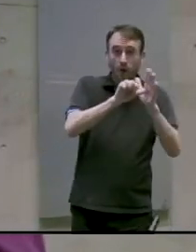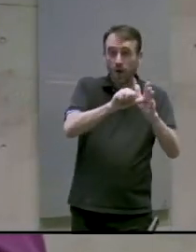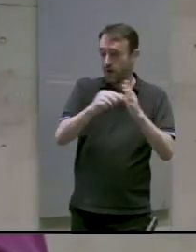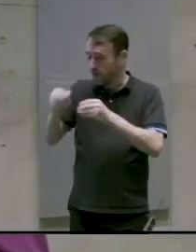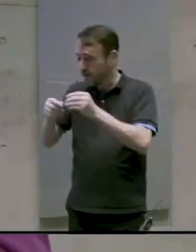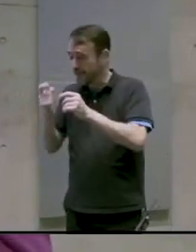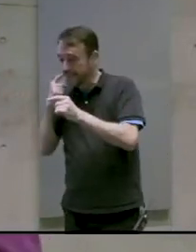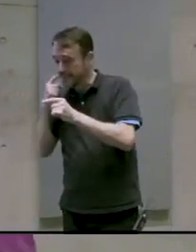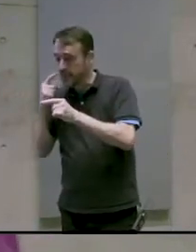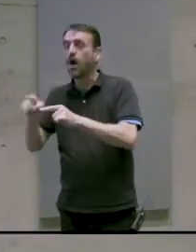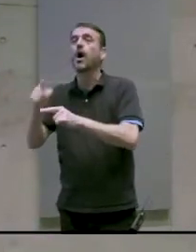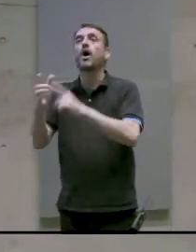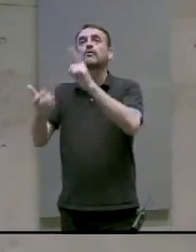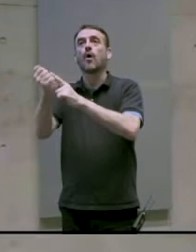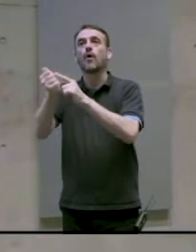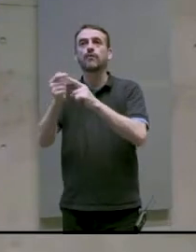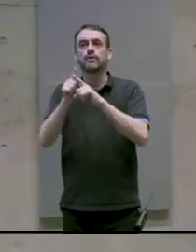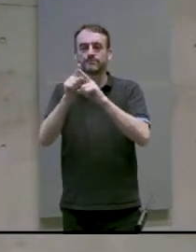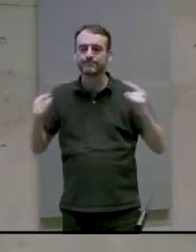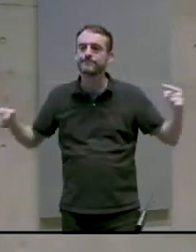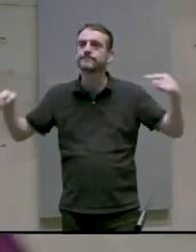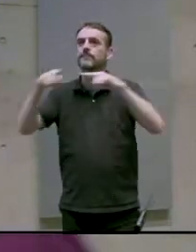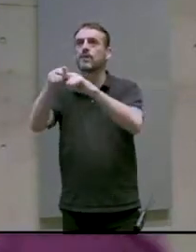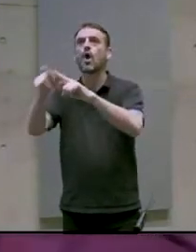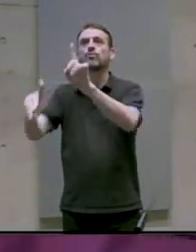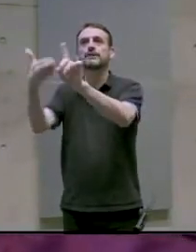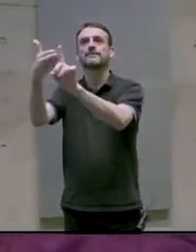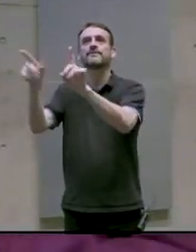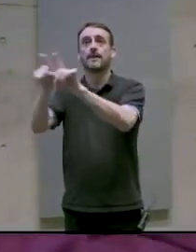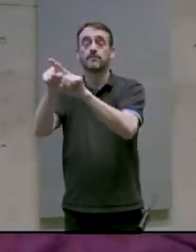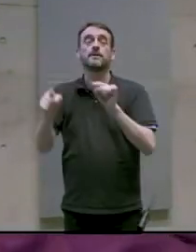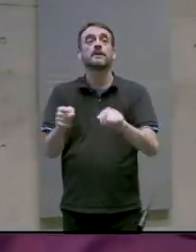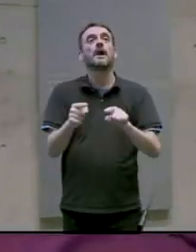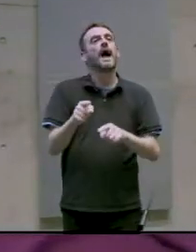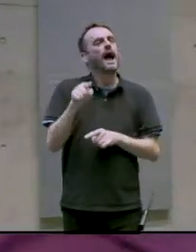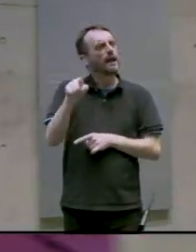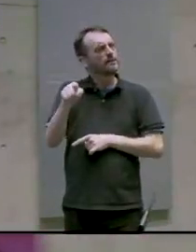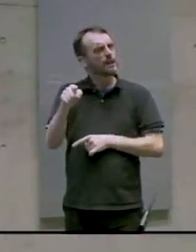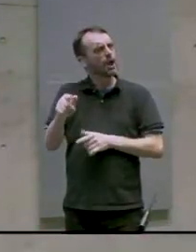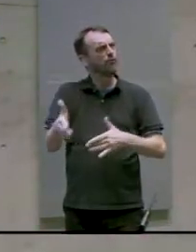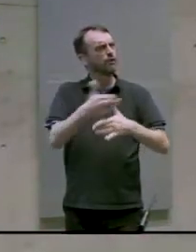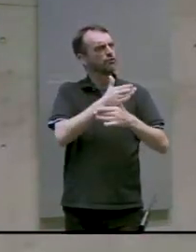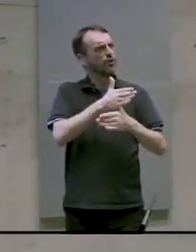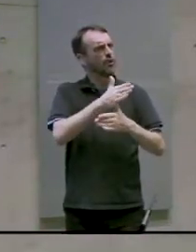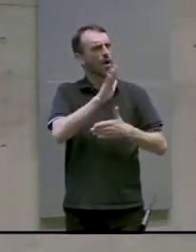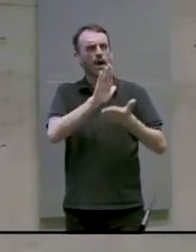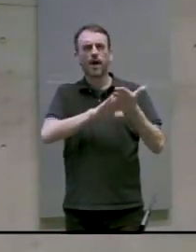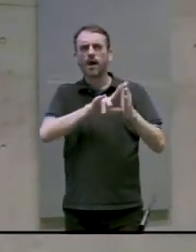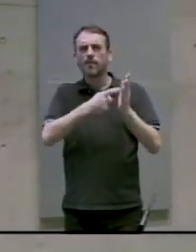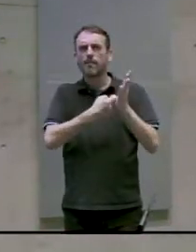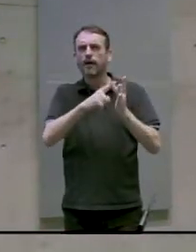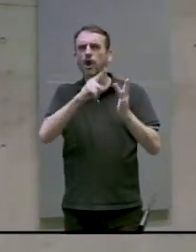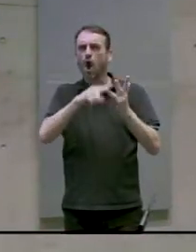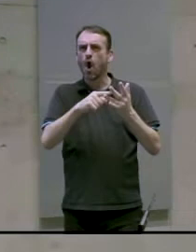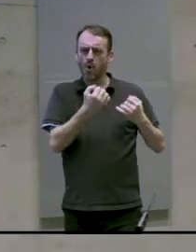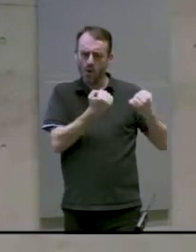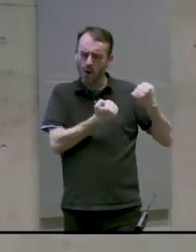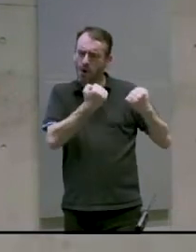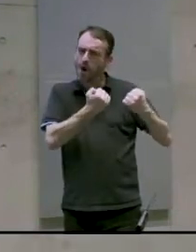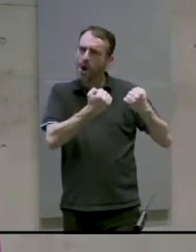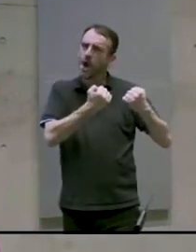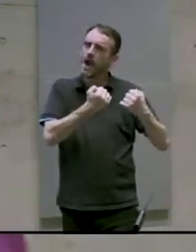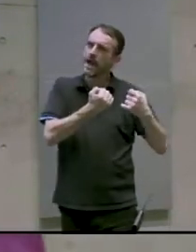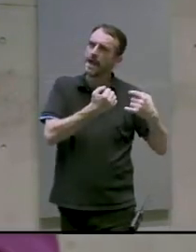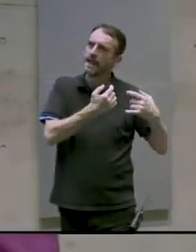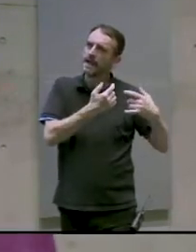part. And I have to say, we noticed this in the original Mario games. It's like, there's a lot of puzzles that were coming into the Mario